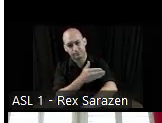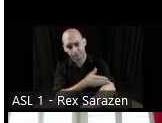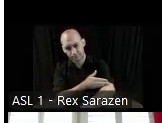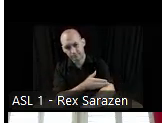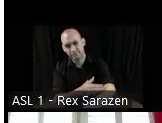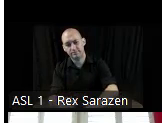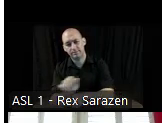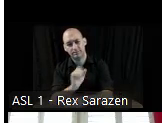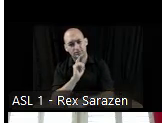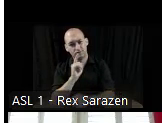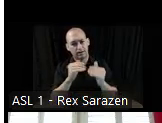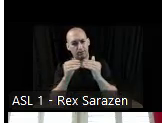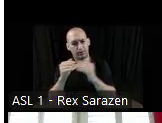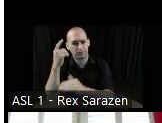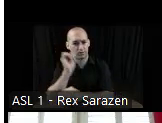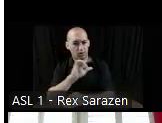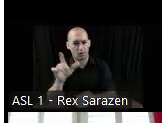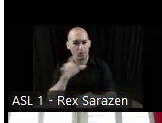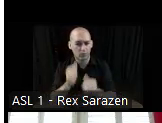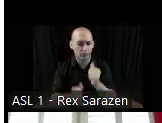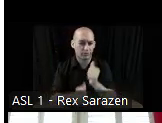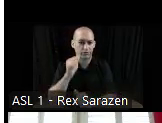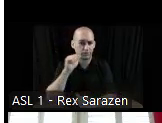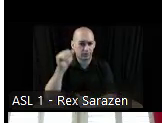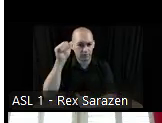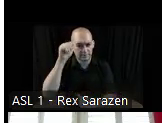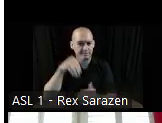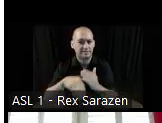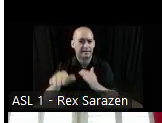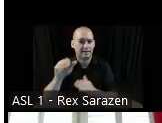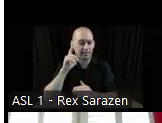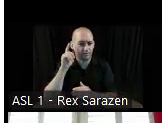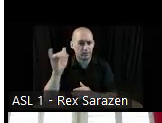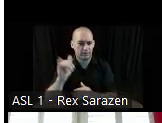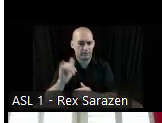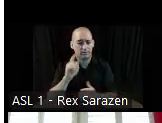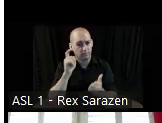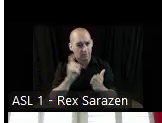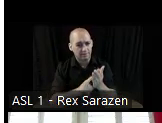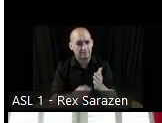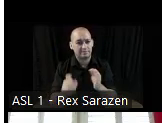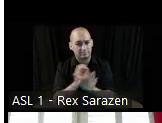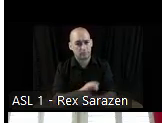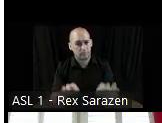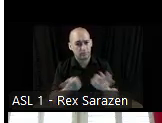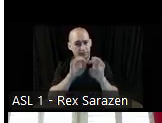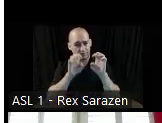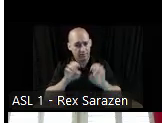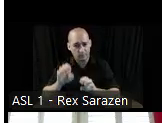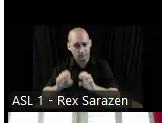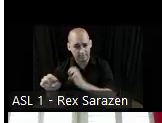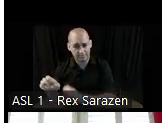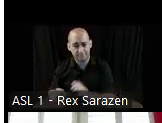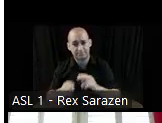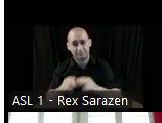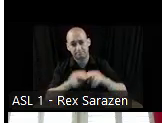ensure equity for all older adults throughout California. We also realize that it's important to evaluate, and very much building on